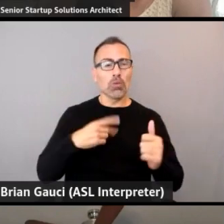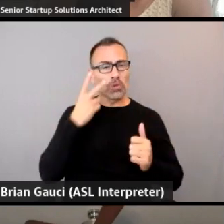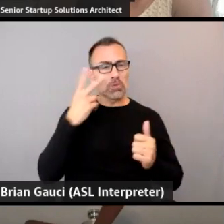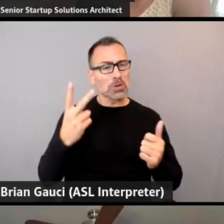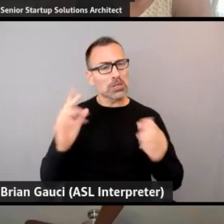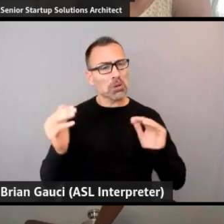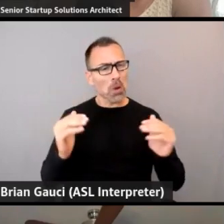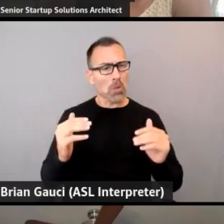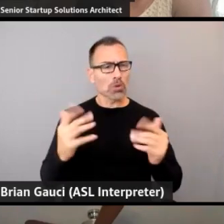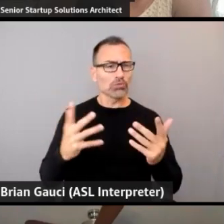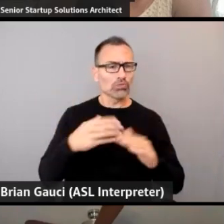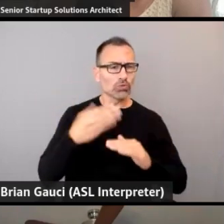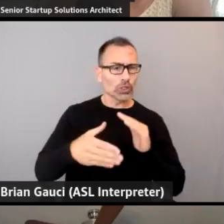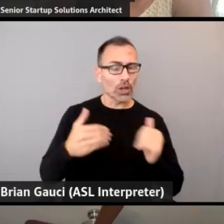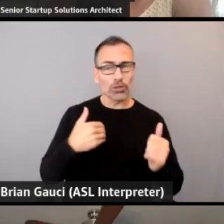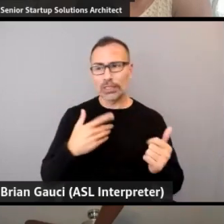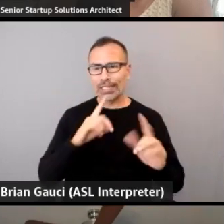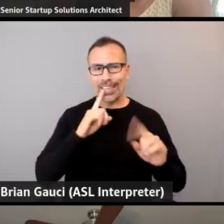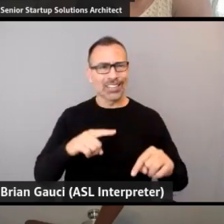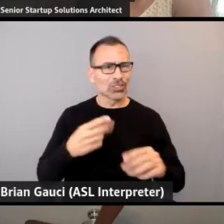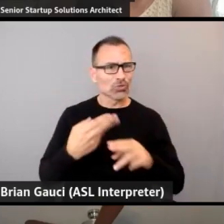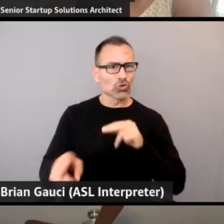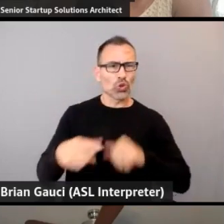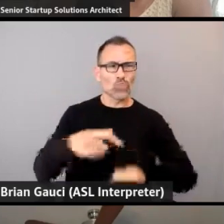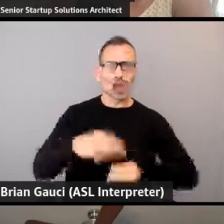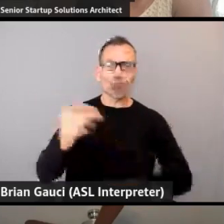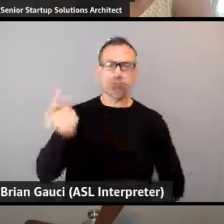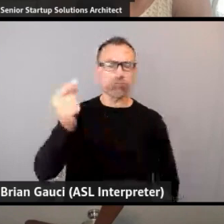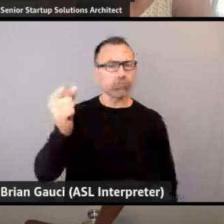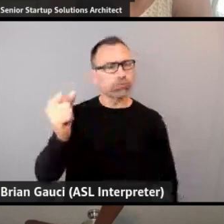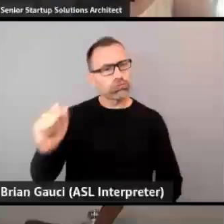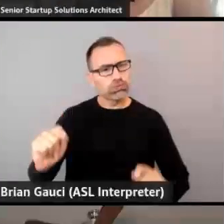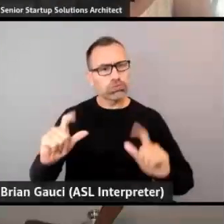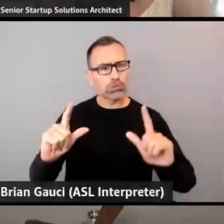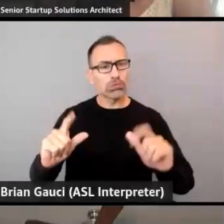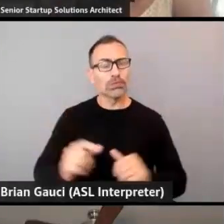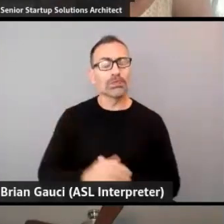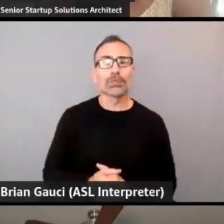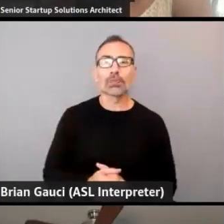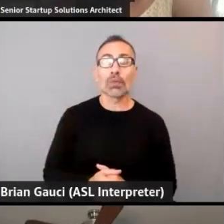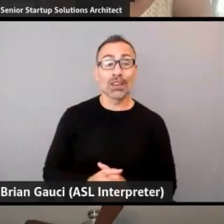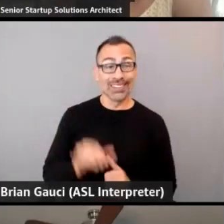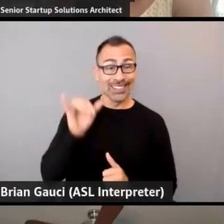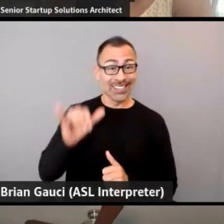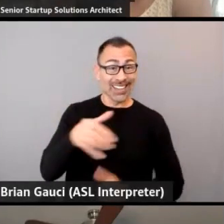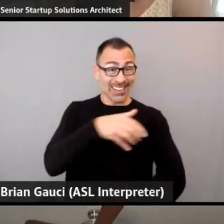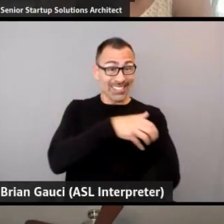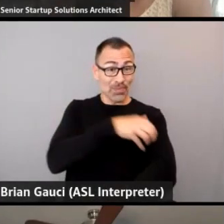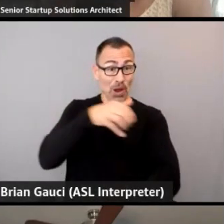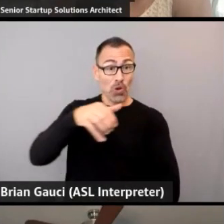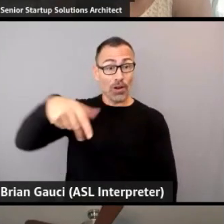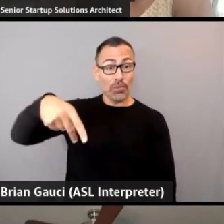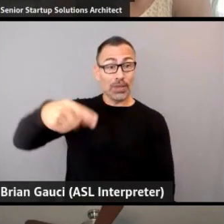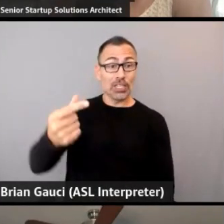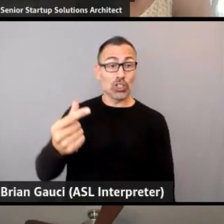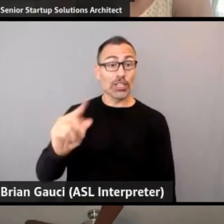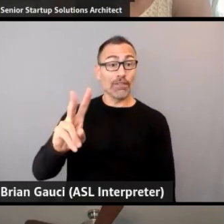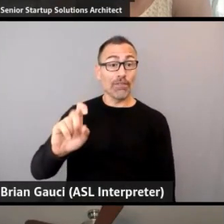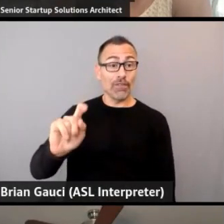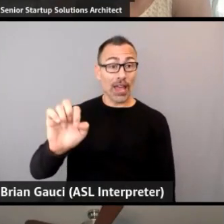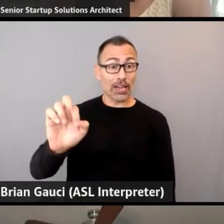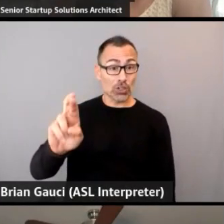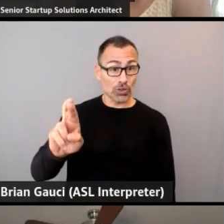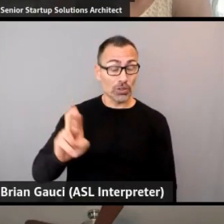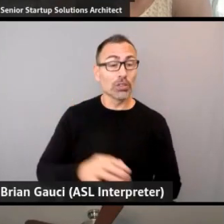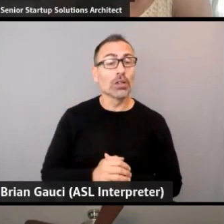answers within, a very short amount of time. So that's the power of pgvector right there. And